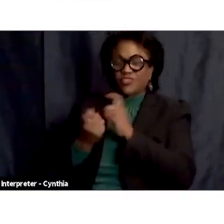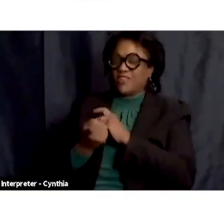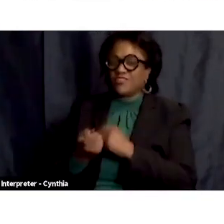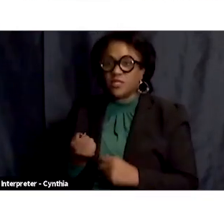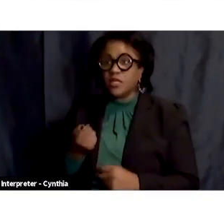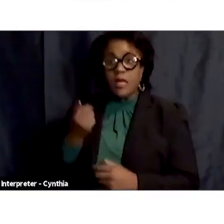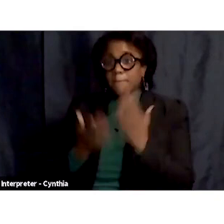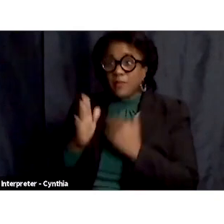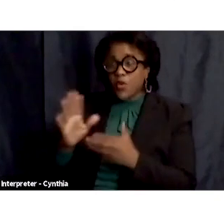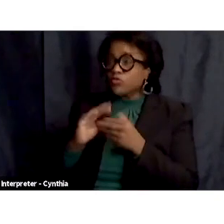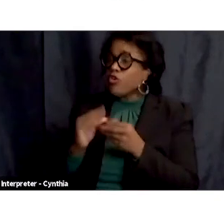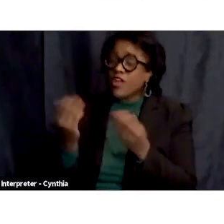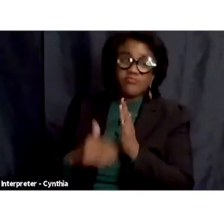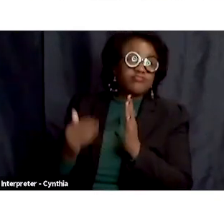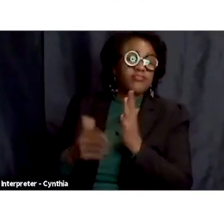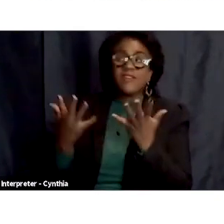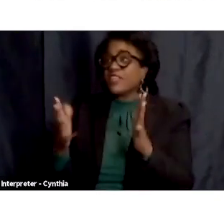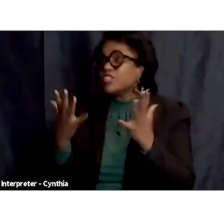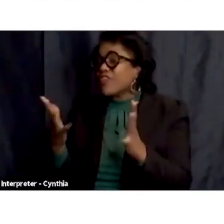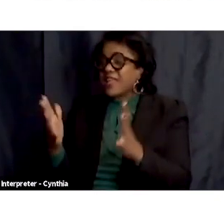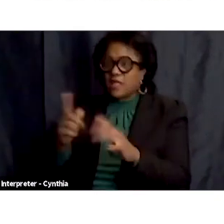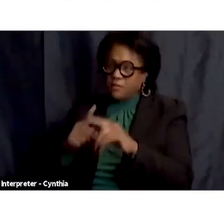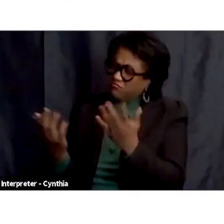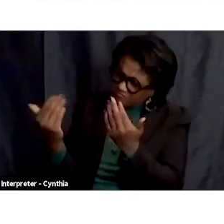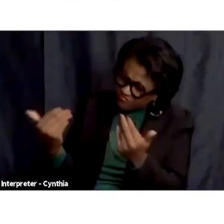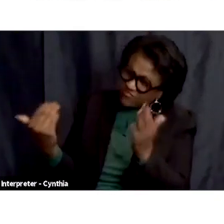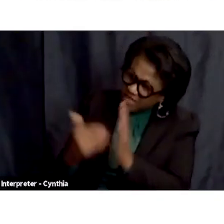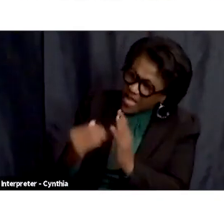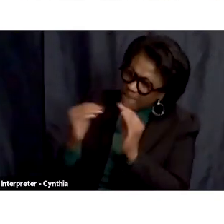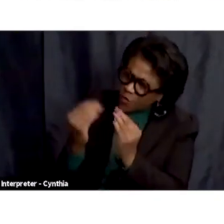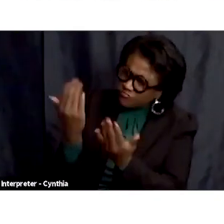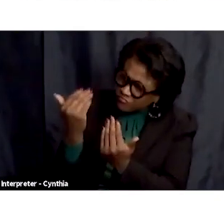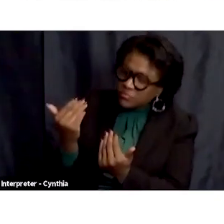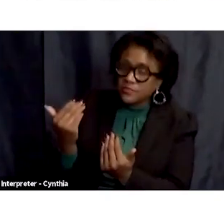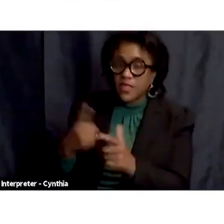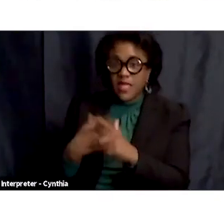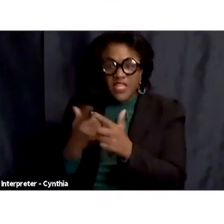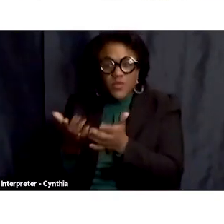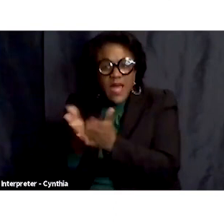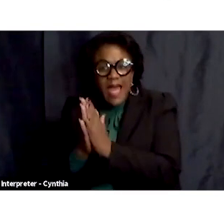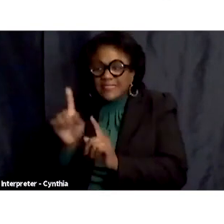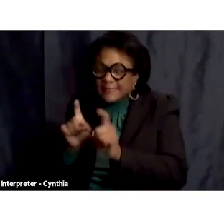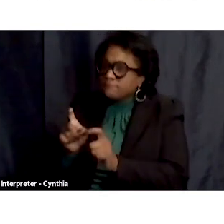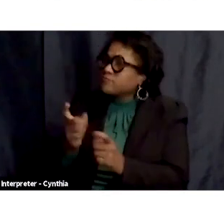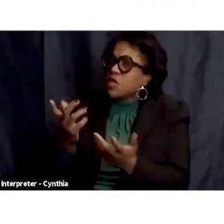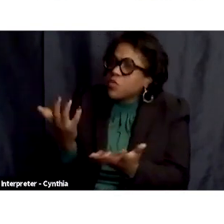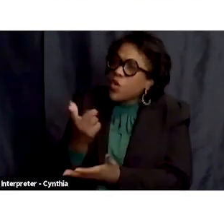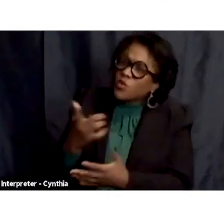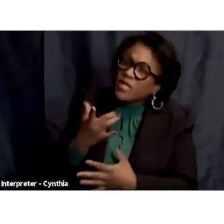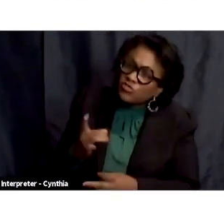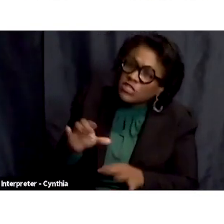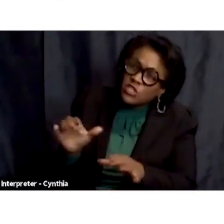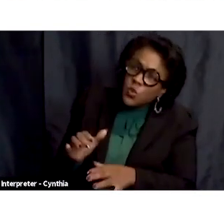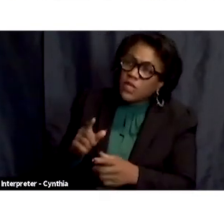but being able to share that as well, so you have this kind of common ground. And then you start to ask, well, what are you interested in doing? What would you like